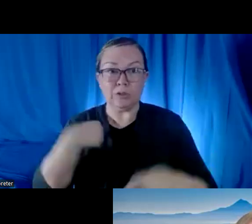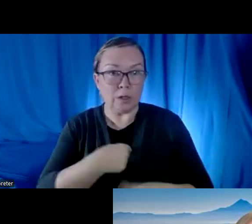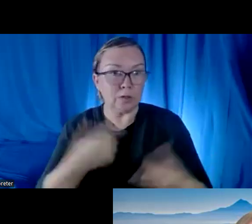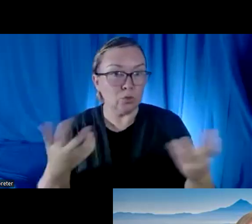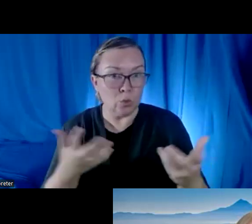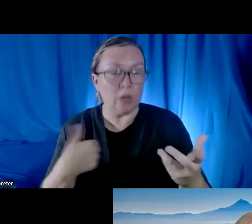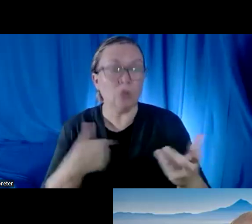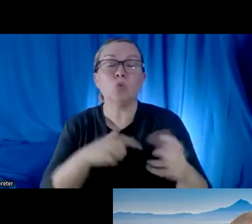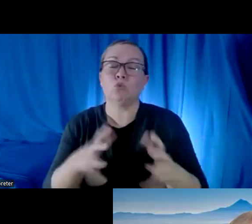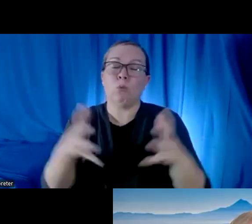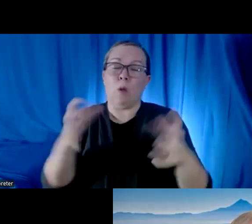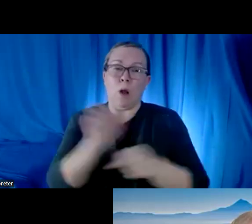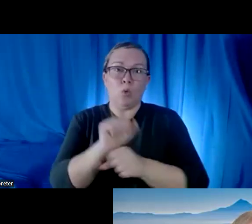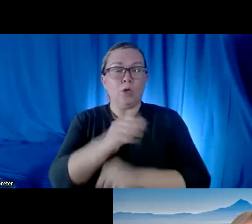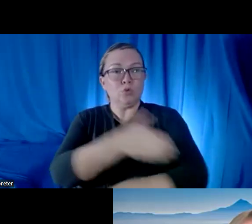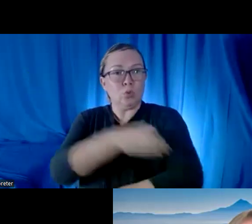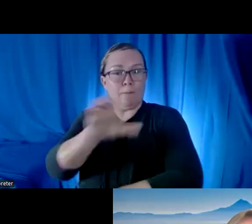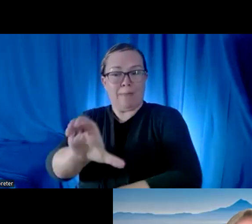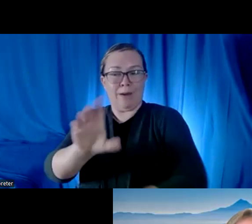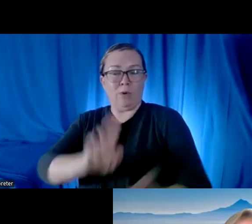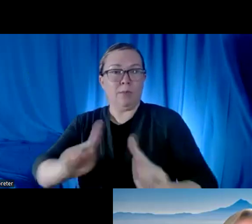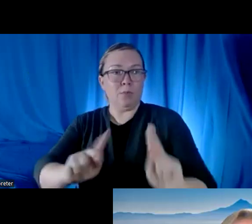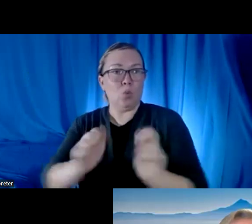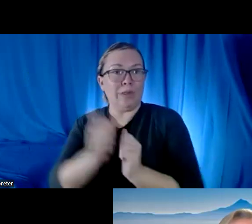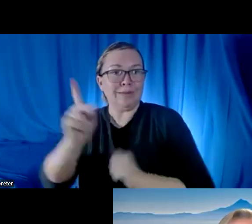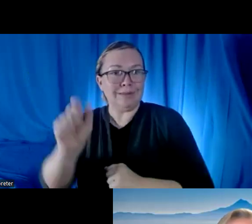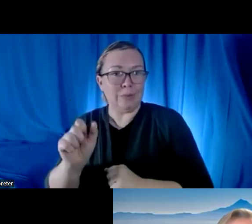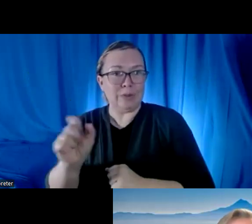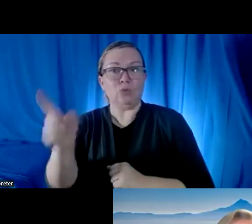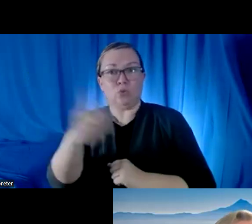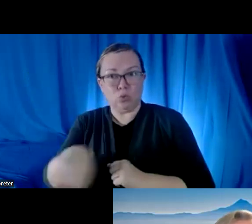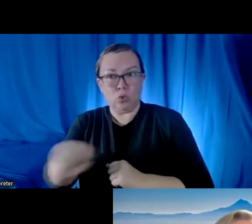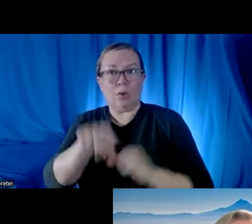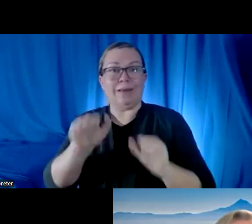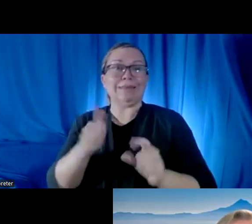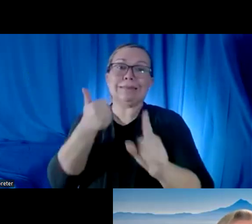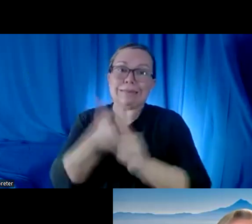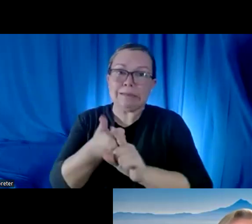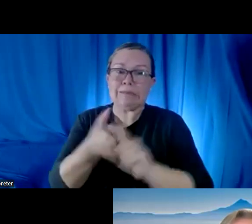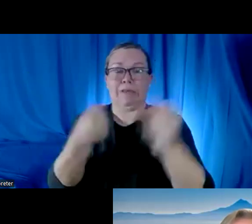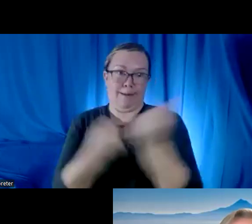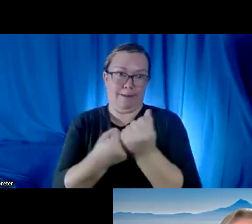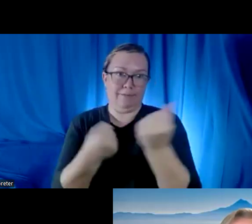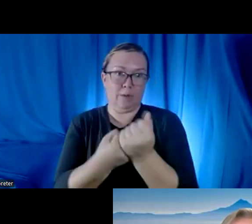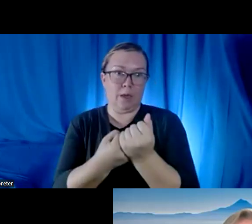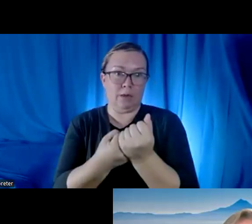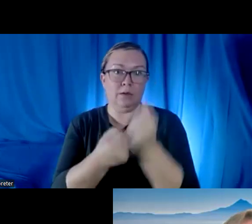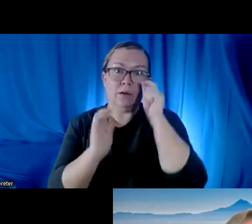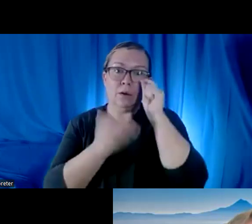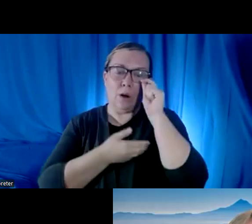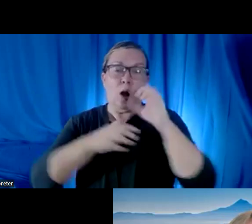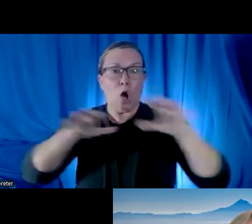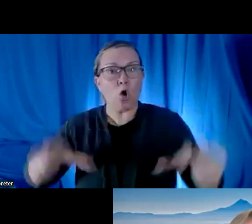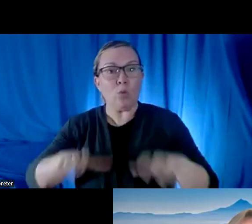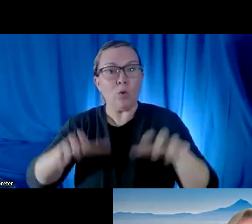lot of work to empower people with disabilities so you all can self-advocate. Our movement has always